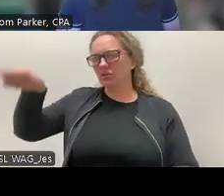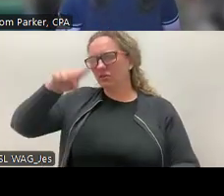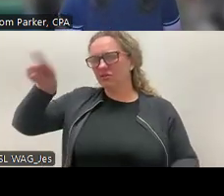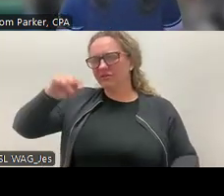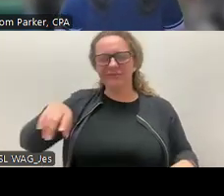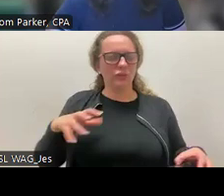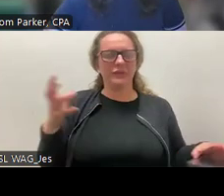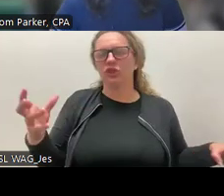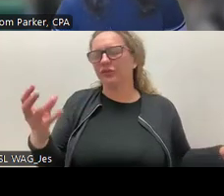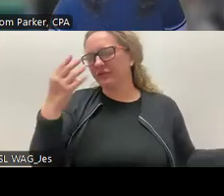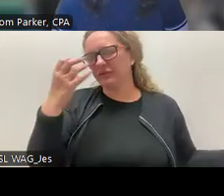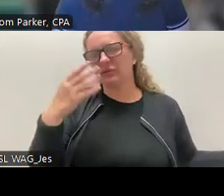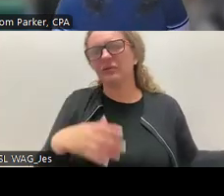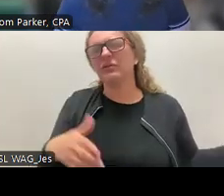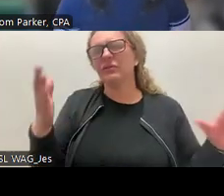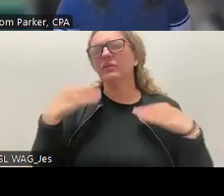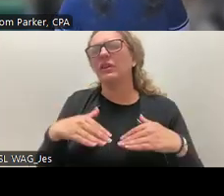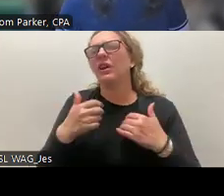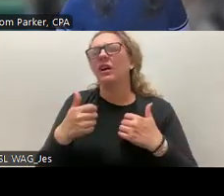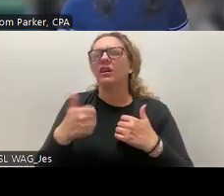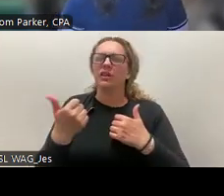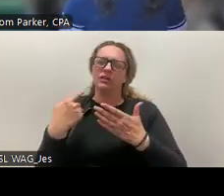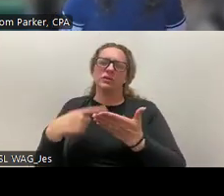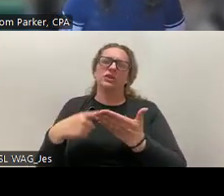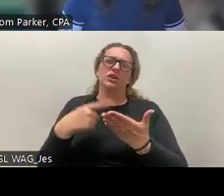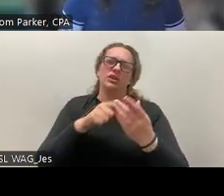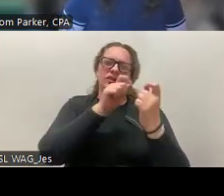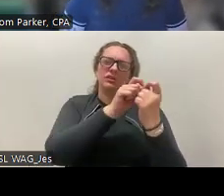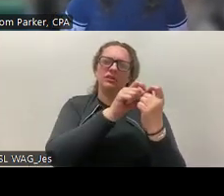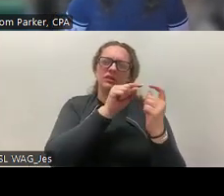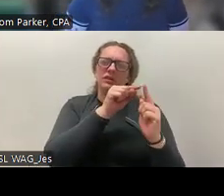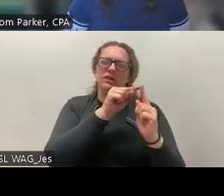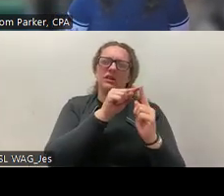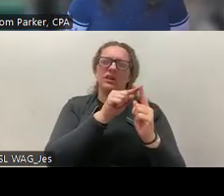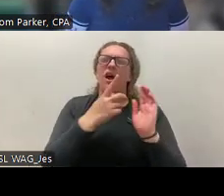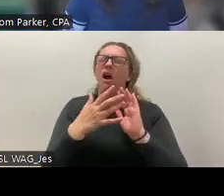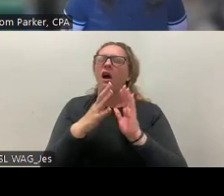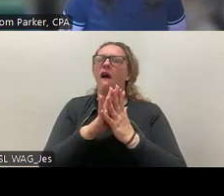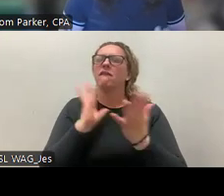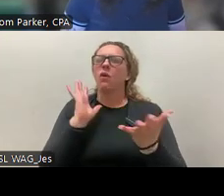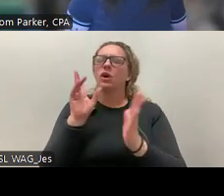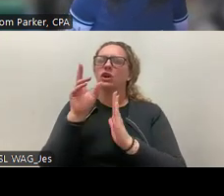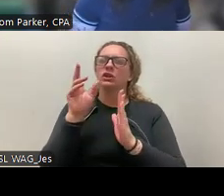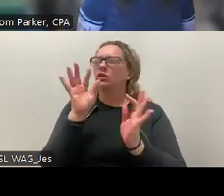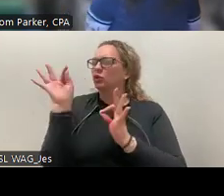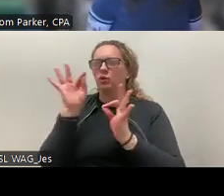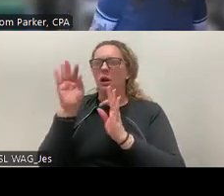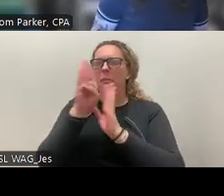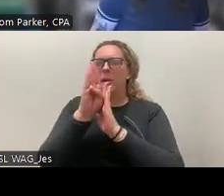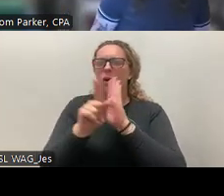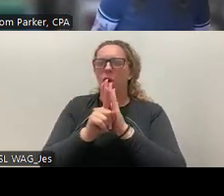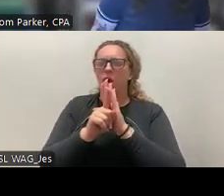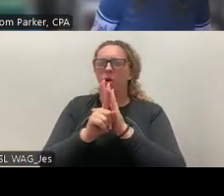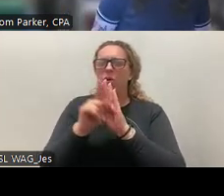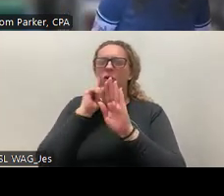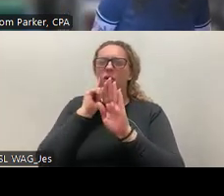There's another gaming accessibility guideline I would love to chat about, which is avoid distracting background movement. This game is all about the